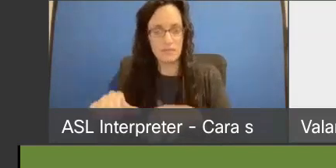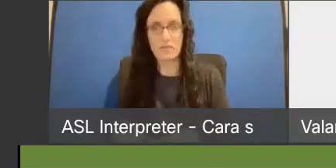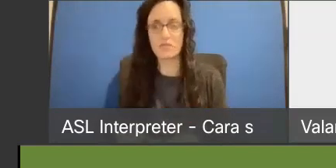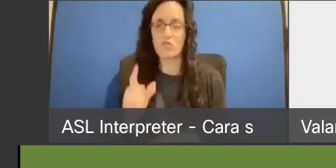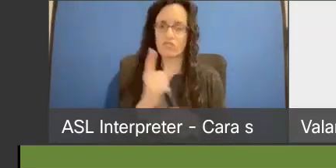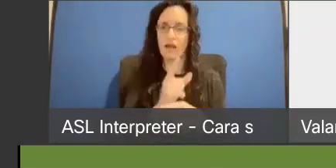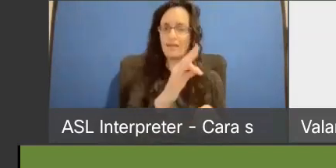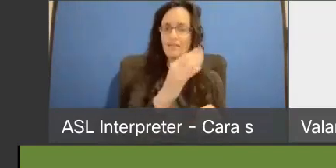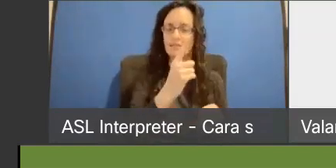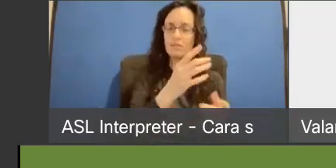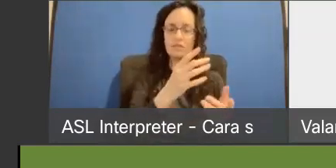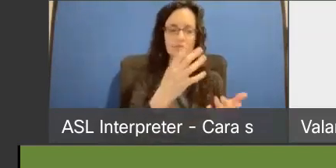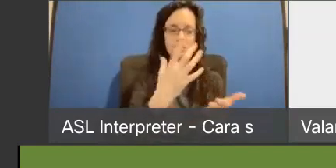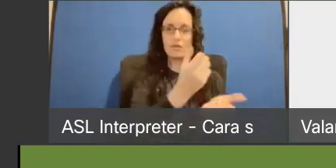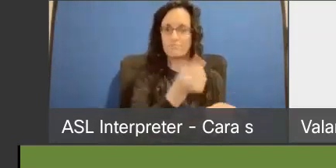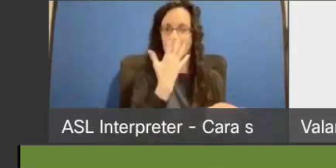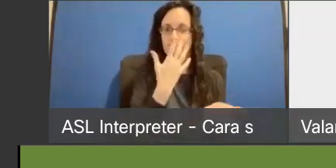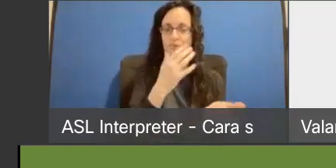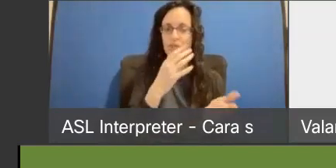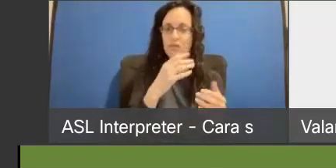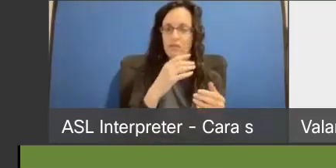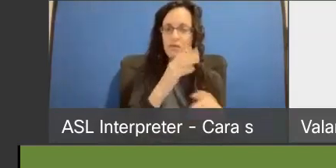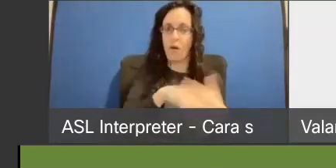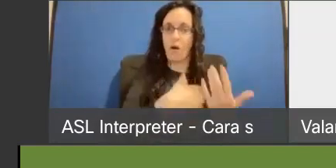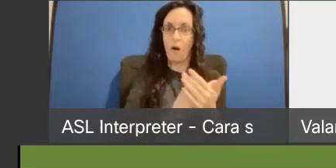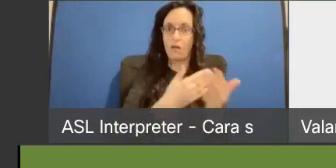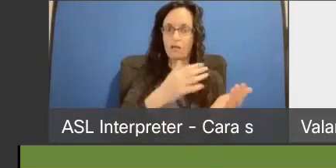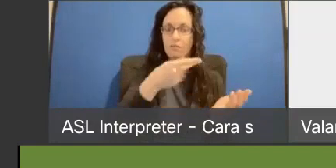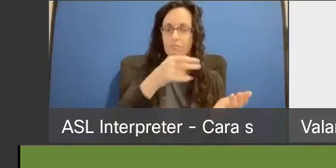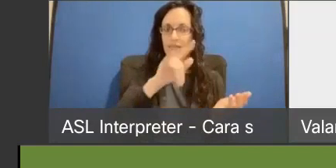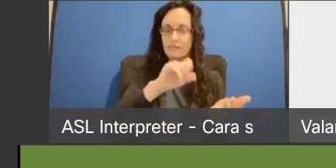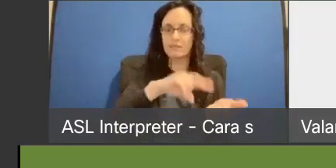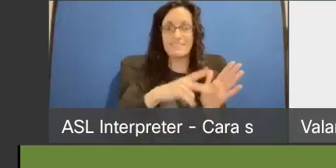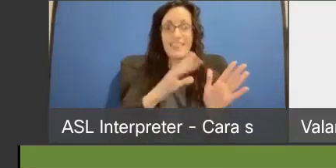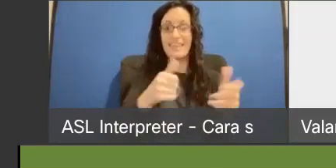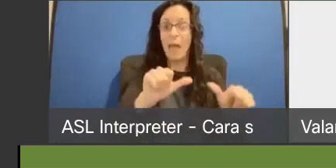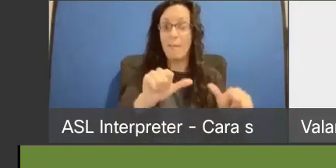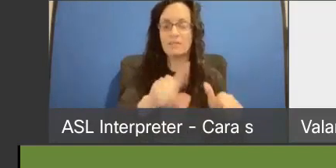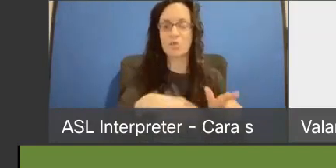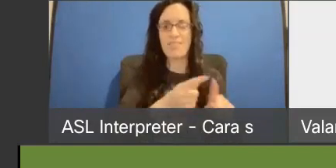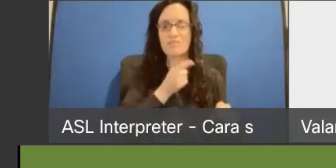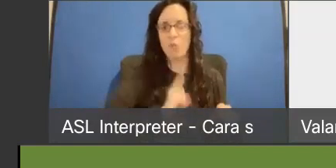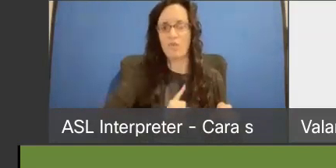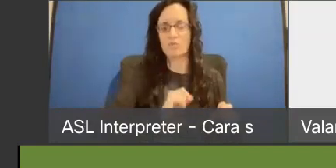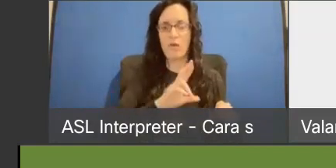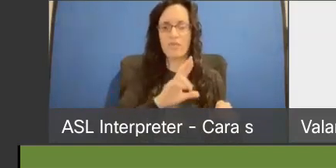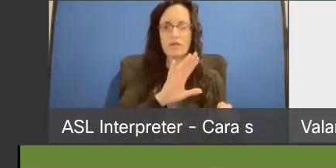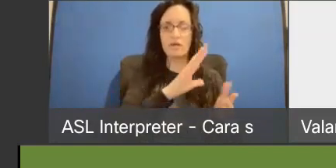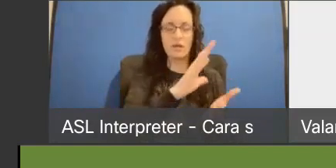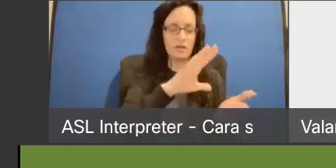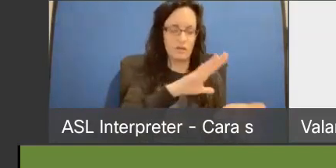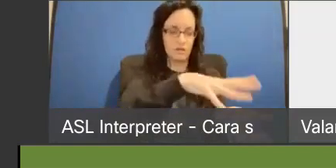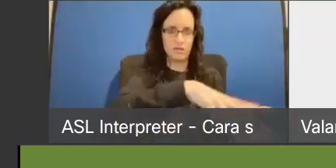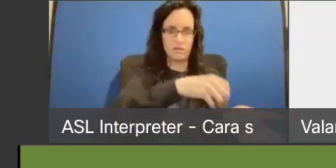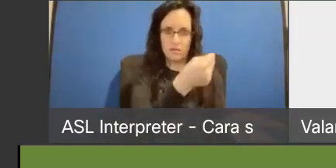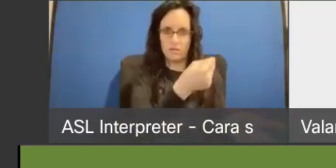of pills, the attempt is when they've actually swallowed the pills, right? Or they're just about to do it, right? Somebody